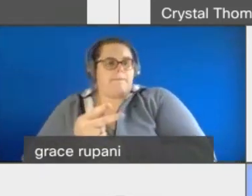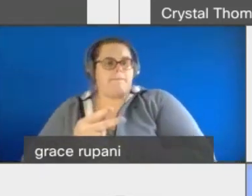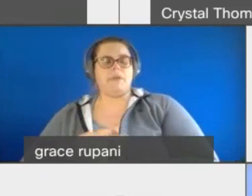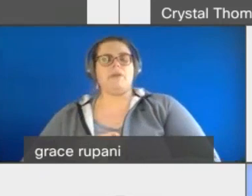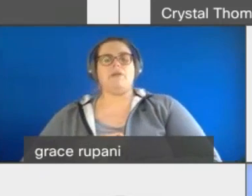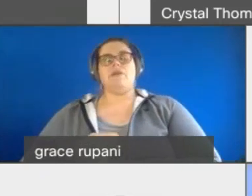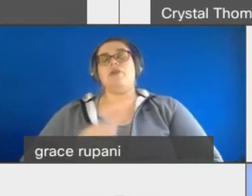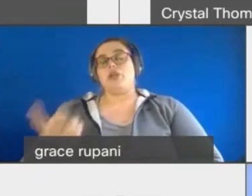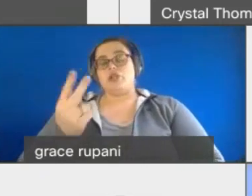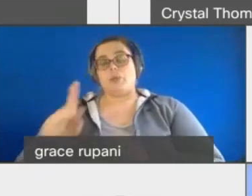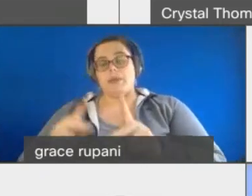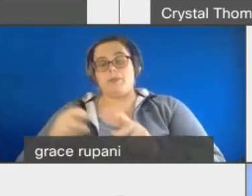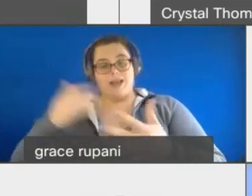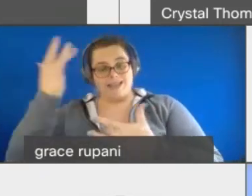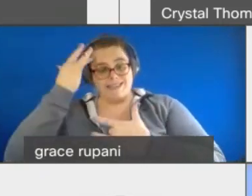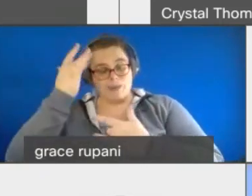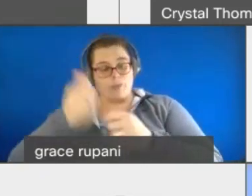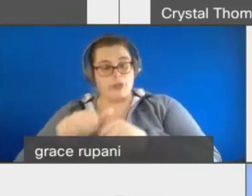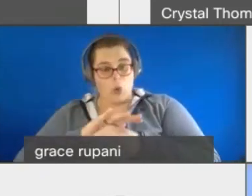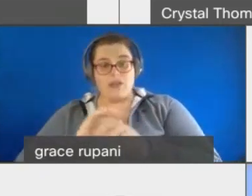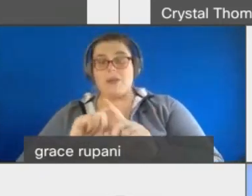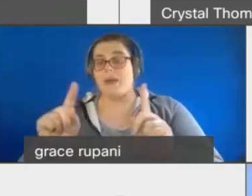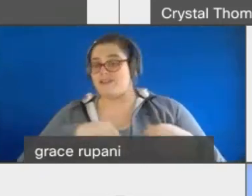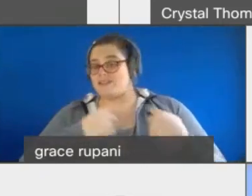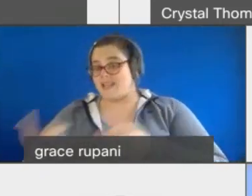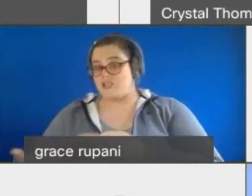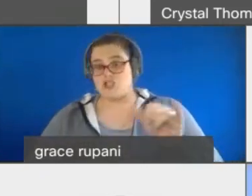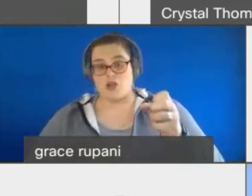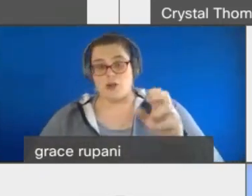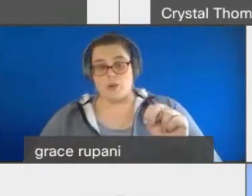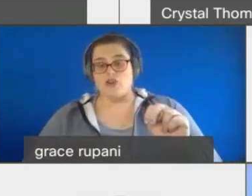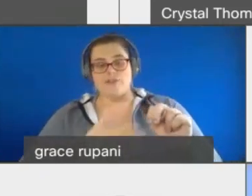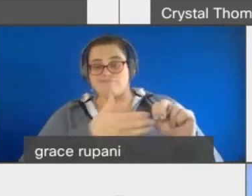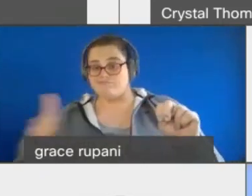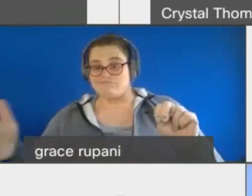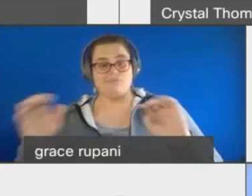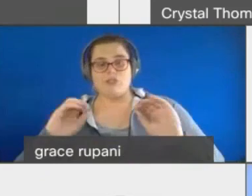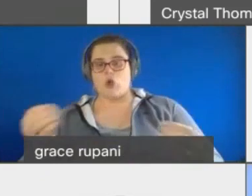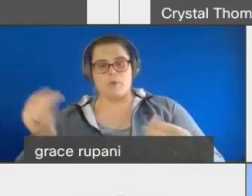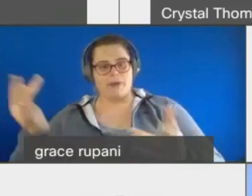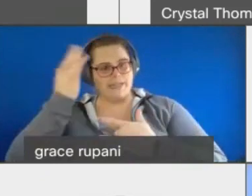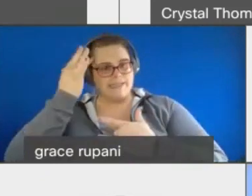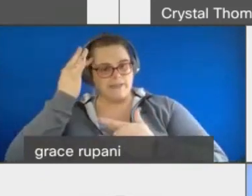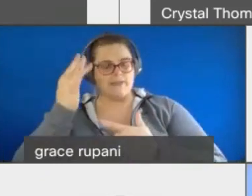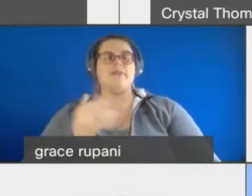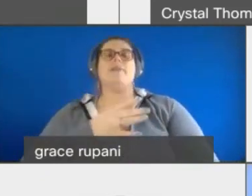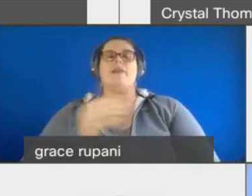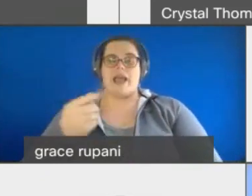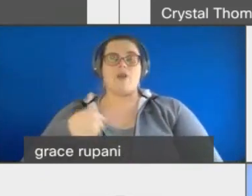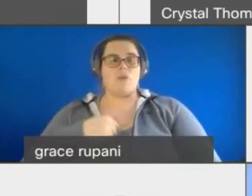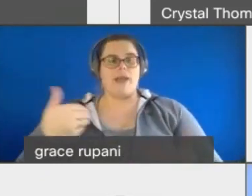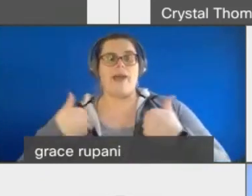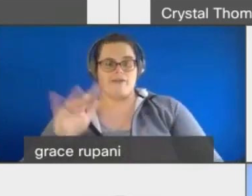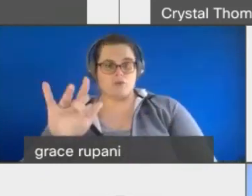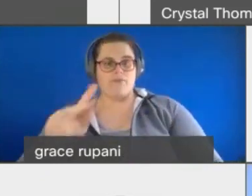people had COVID, but the day program since January, nobody had any COVID. And we have 25 people that have returned